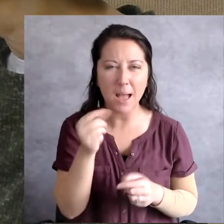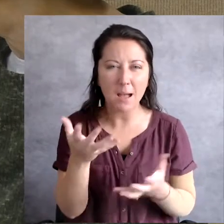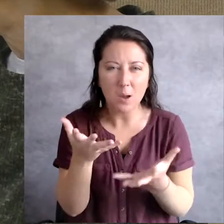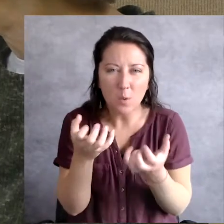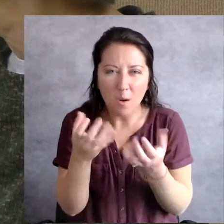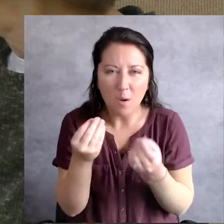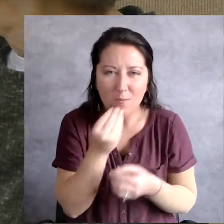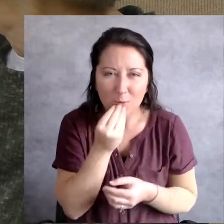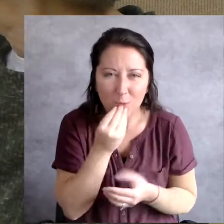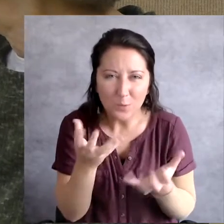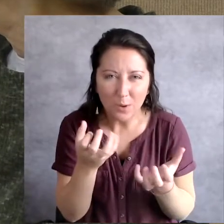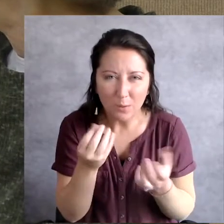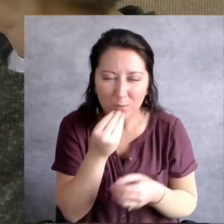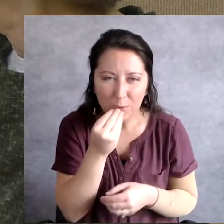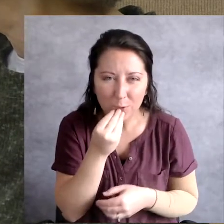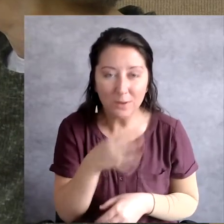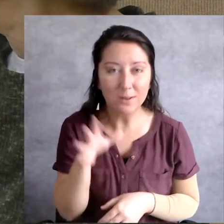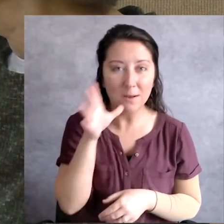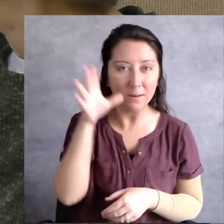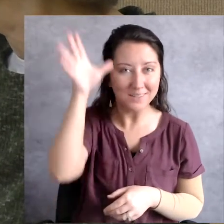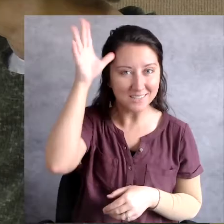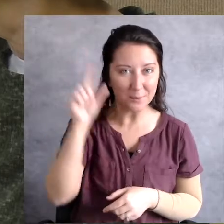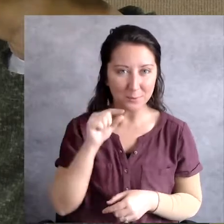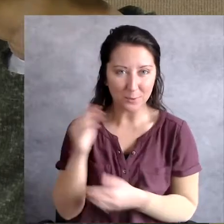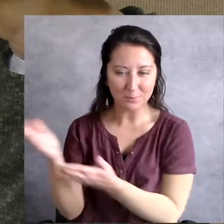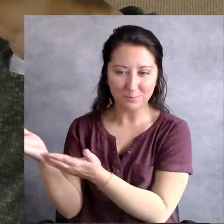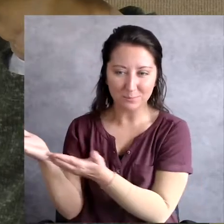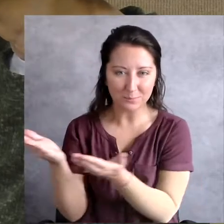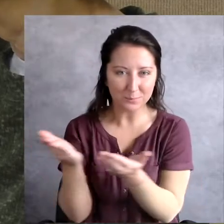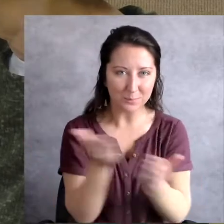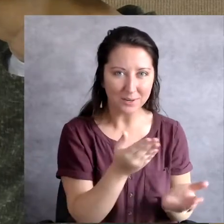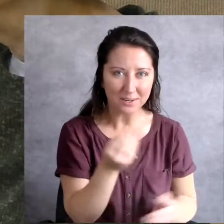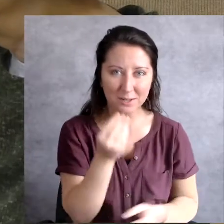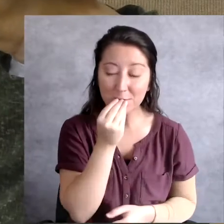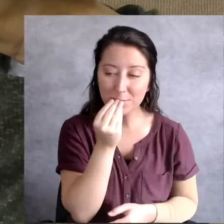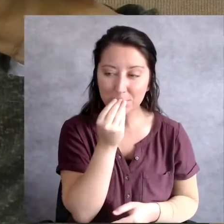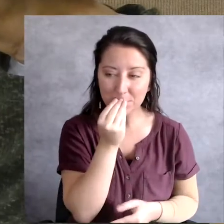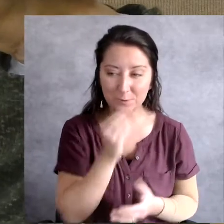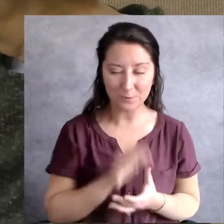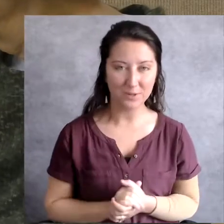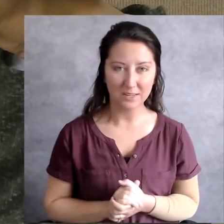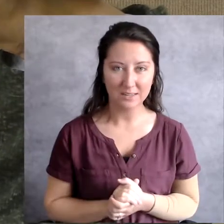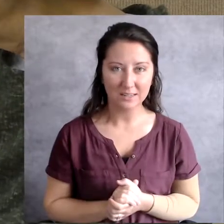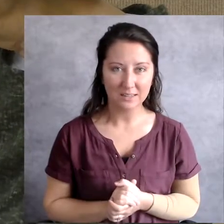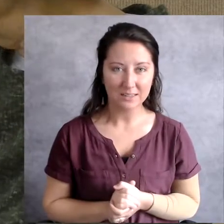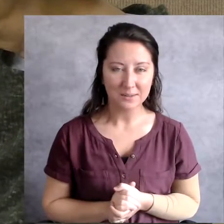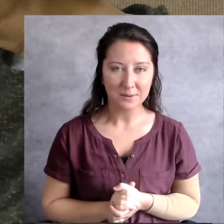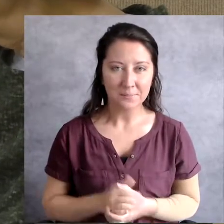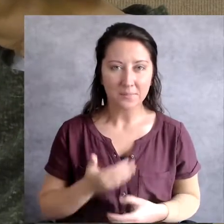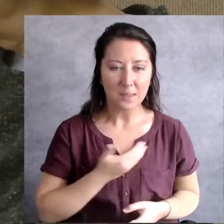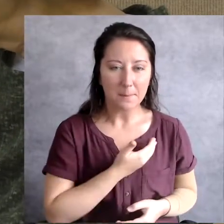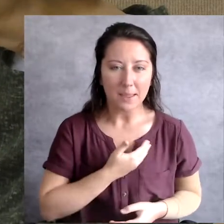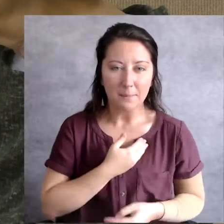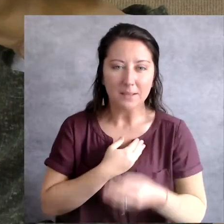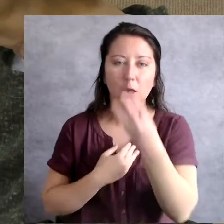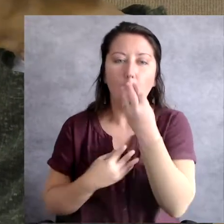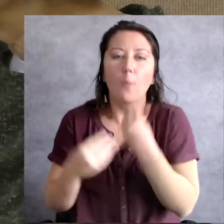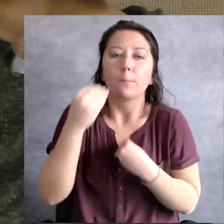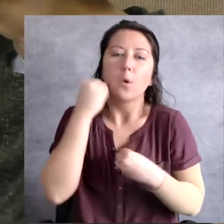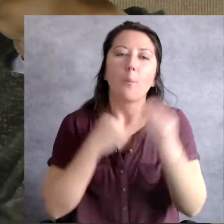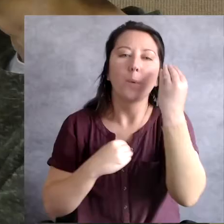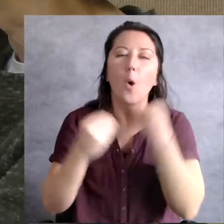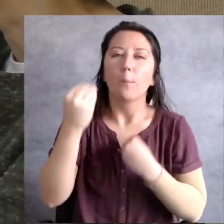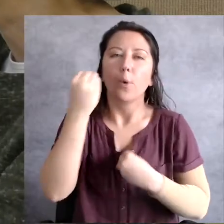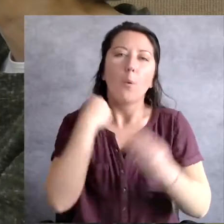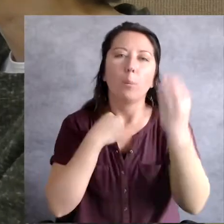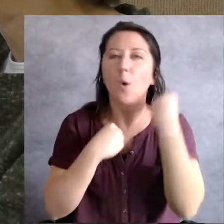for food. Their mother and father bring them juicy bugs. The babies gulp them down and squawk